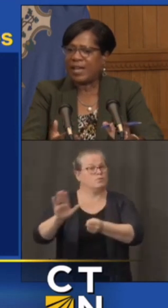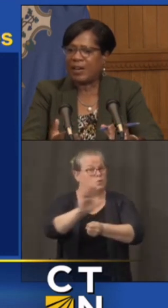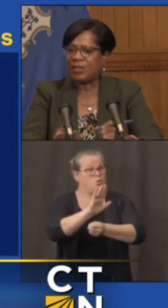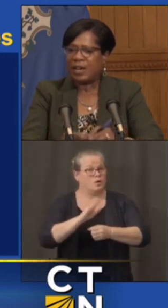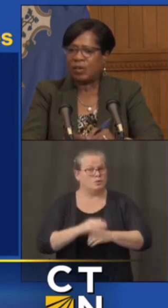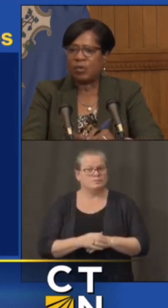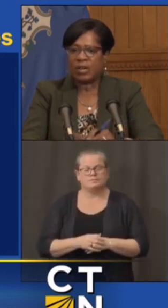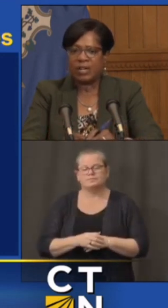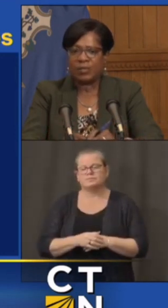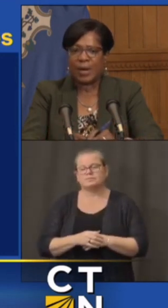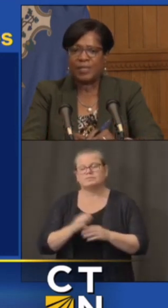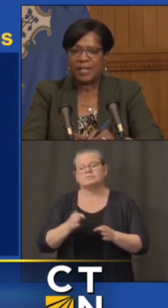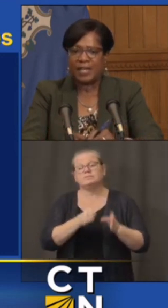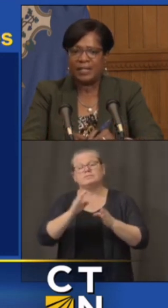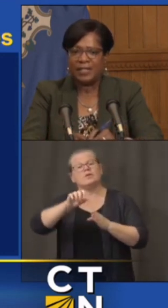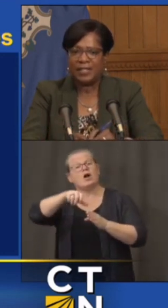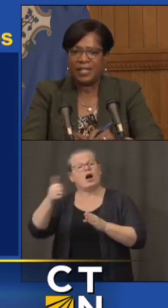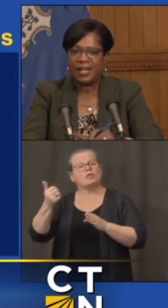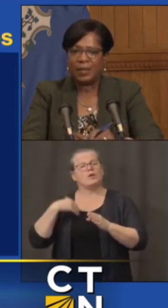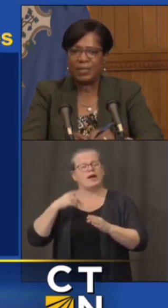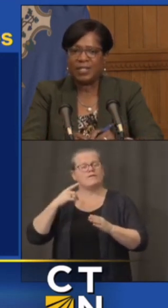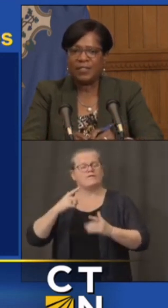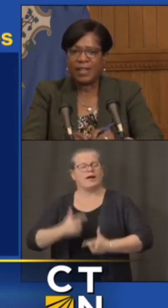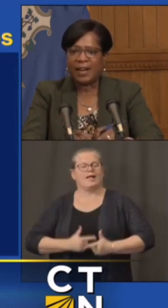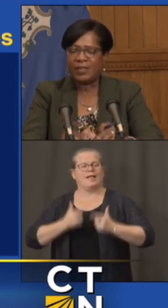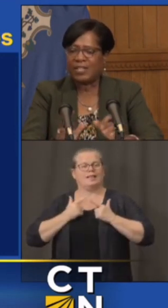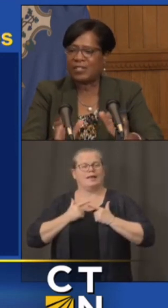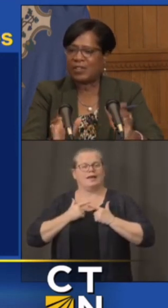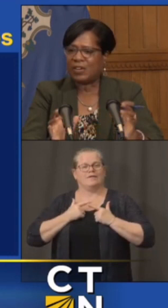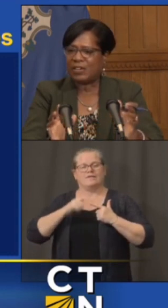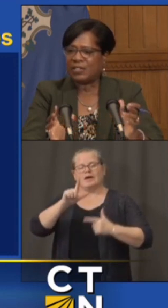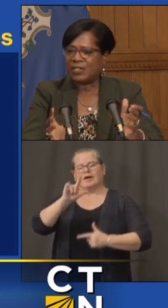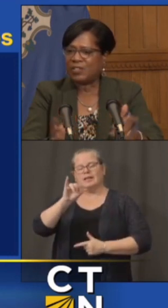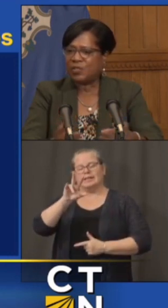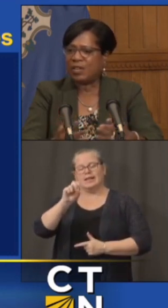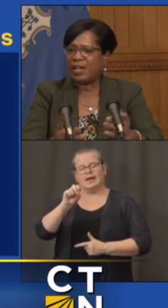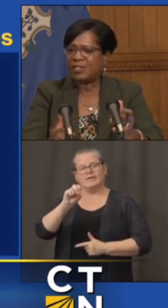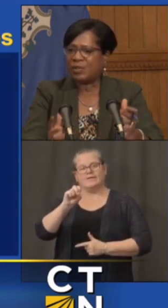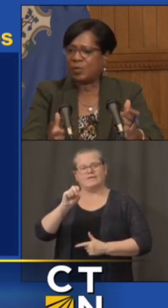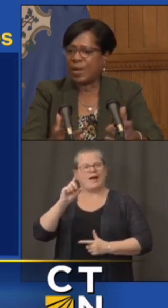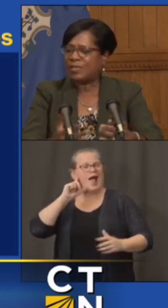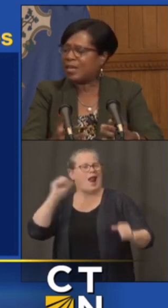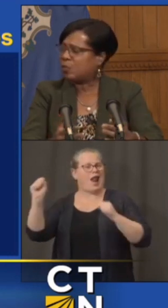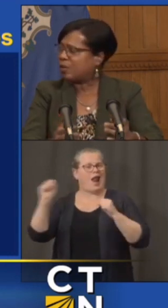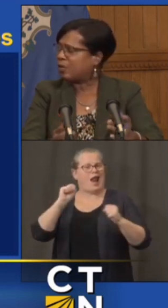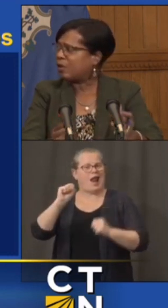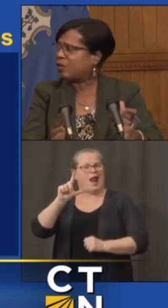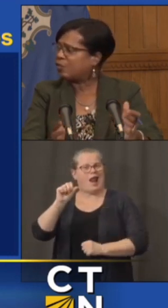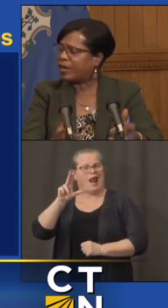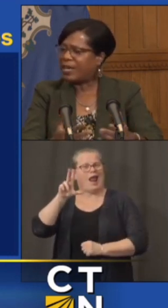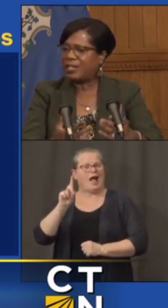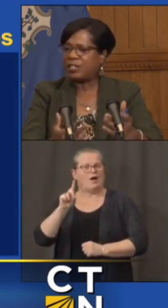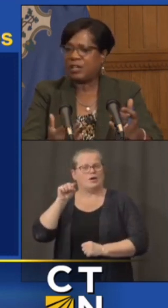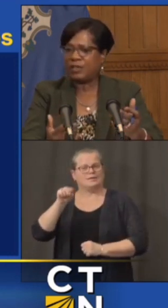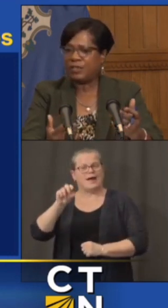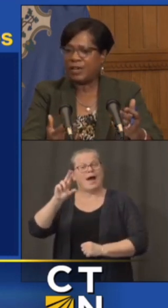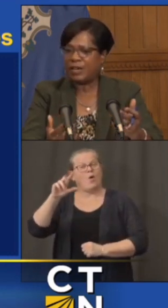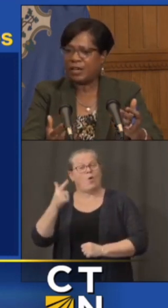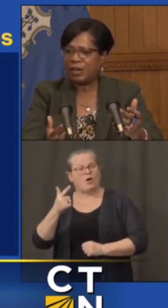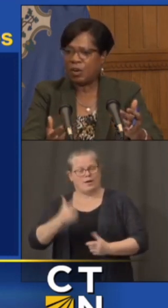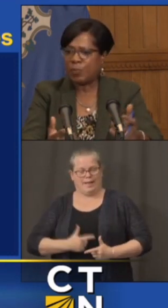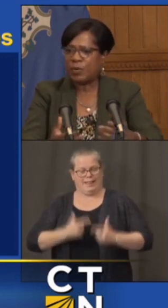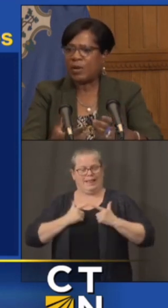our liveloud.org website. Live Loud is our centralized sort of website where there are a range